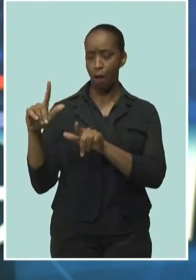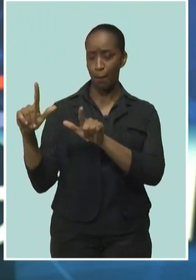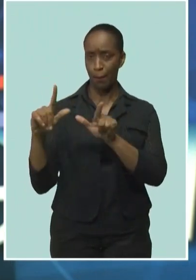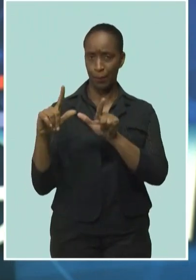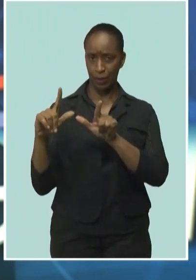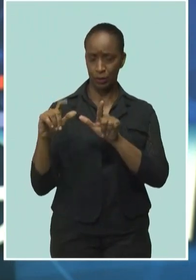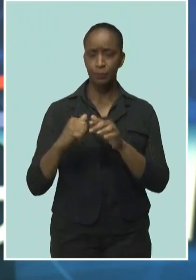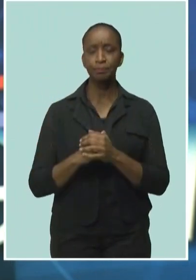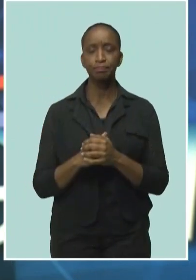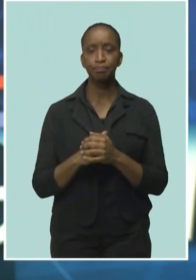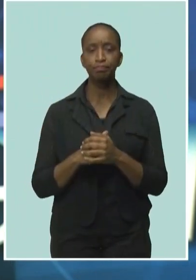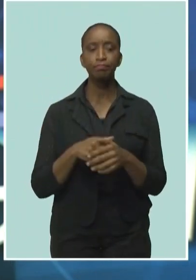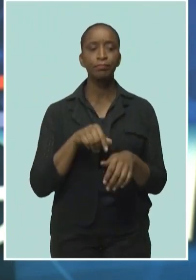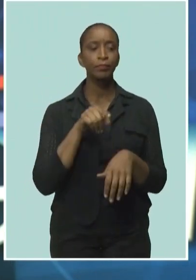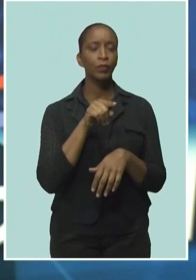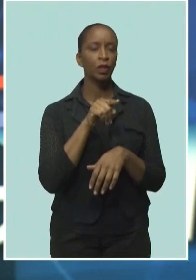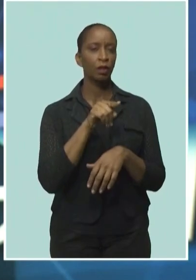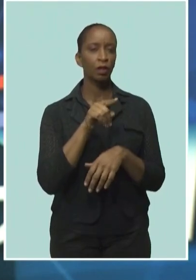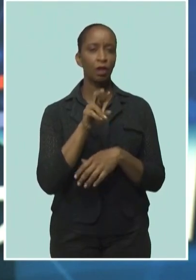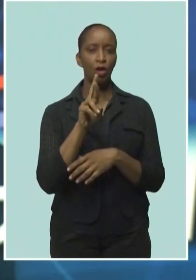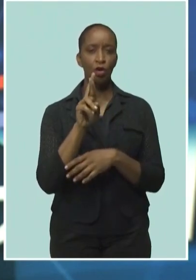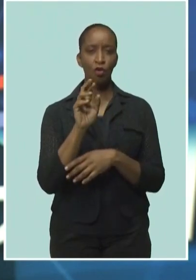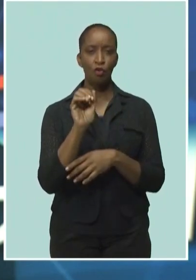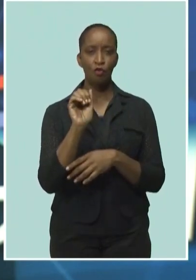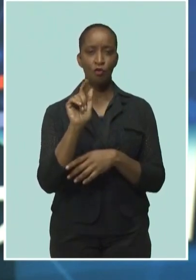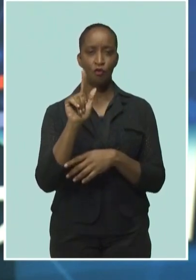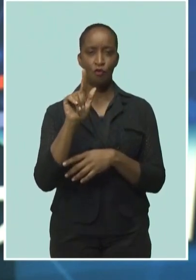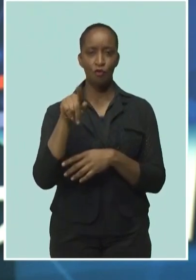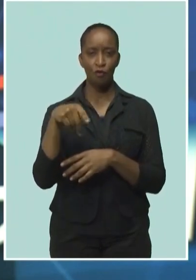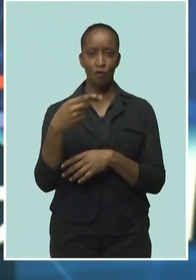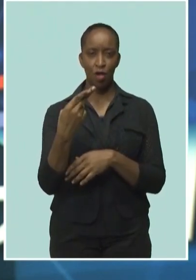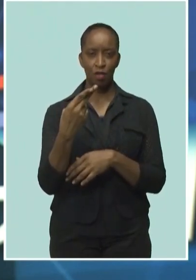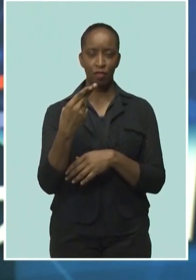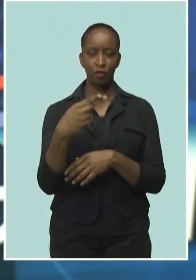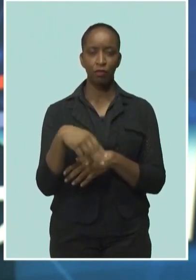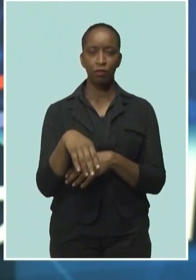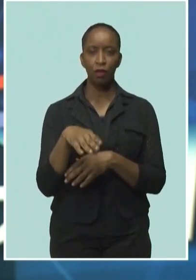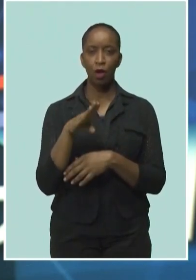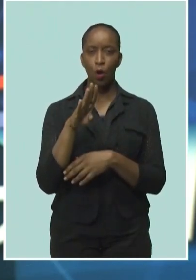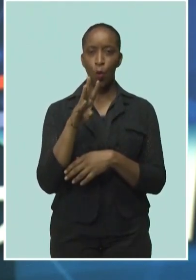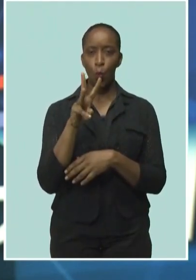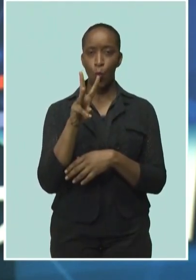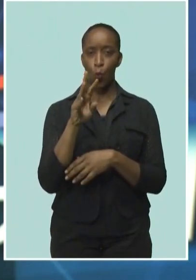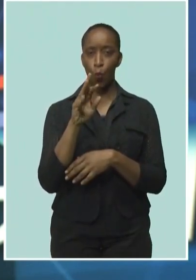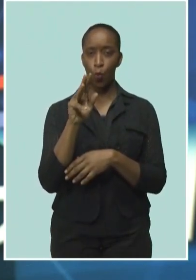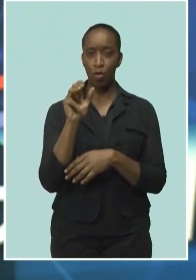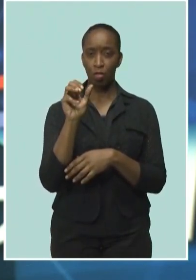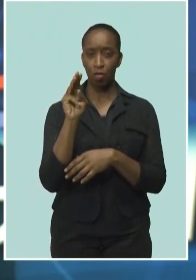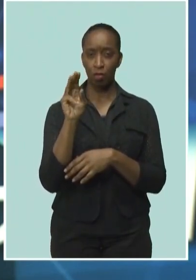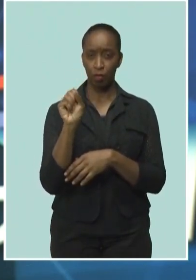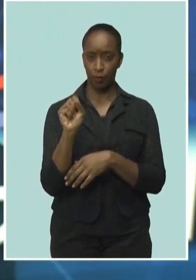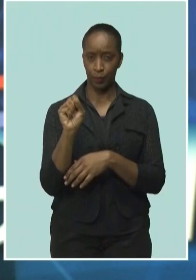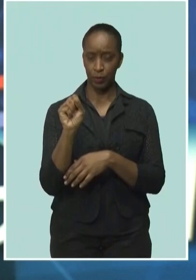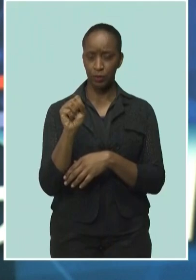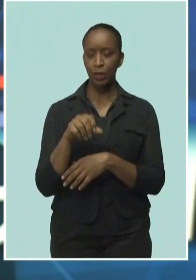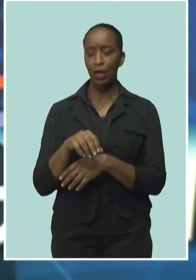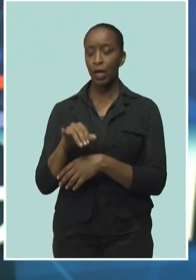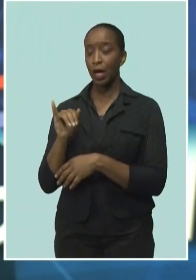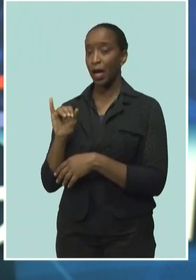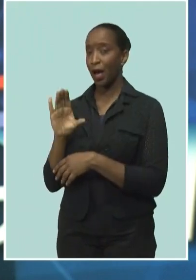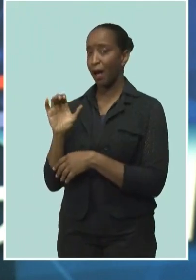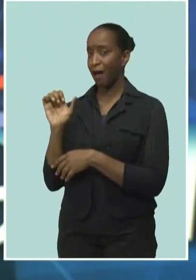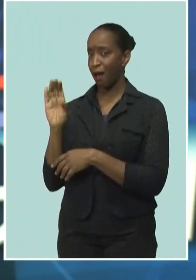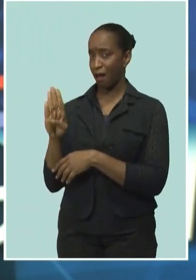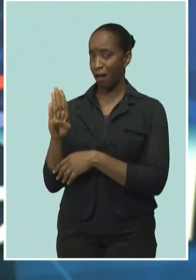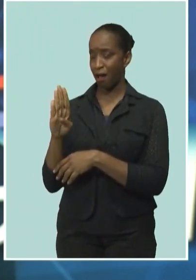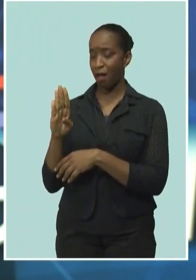Industries, Ralph Busy Williams, made the call in his remarks at the Institute of Chartered Accountants of Barbados webinar and panel discussion,